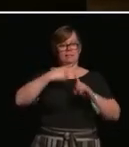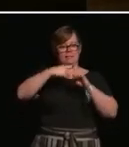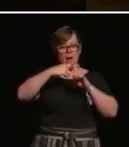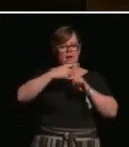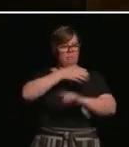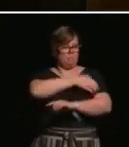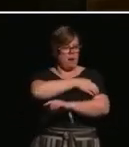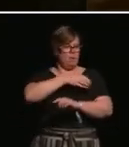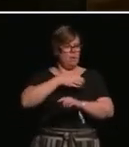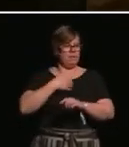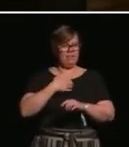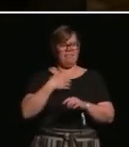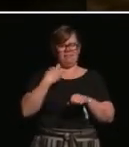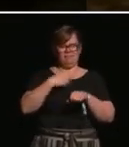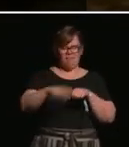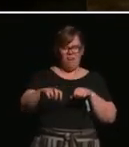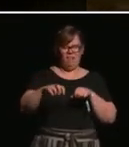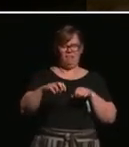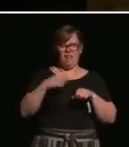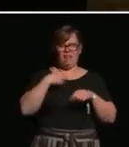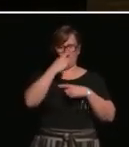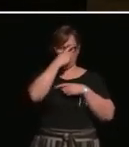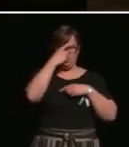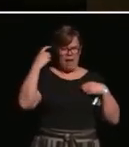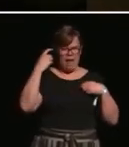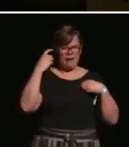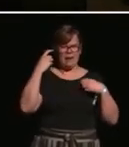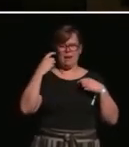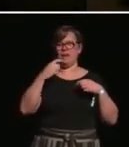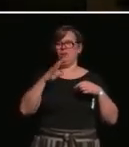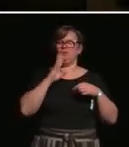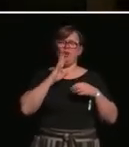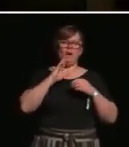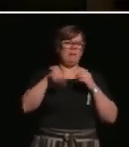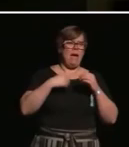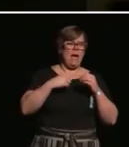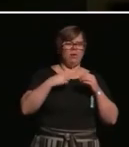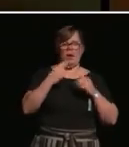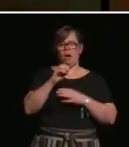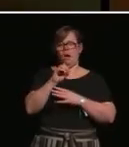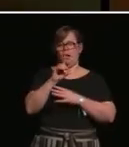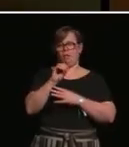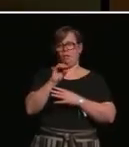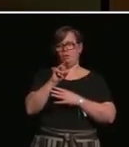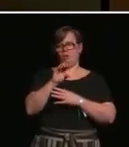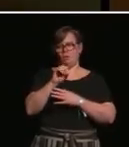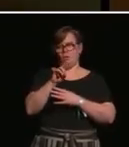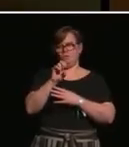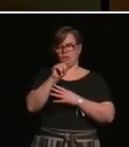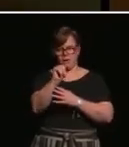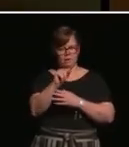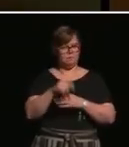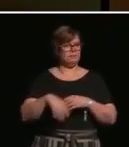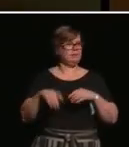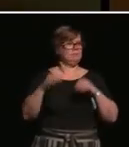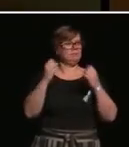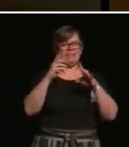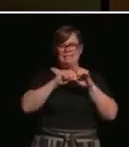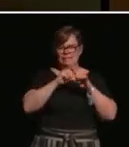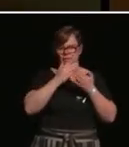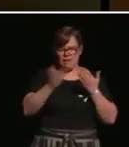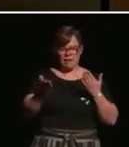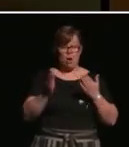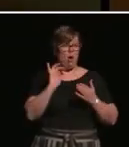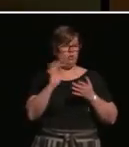tough and traumatic subjects like spousal abuse, incest, and the Holocaust. She also broke her silence about her own